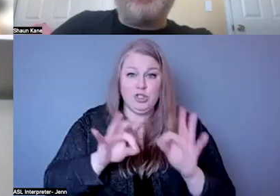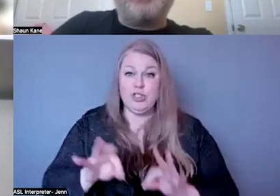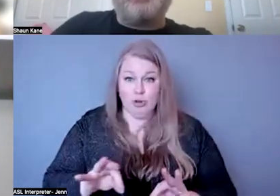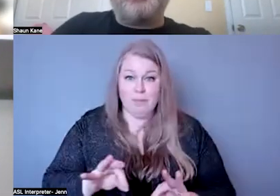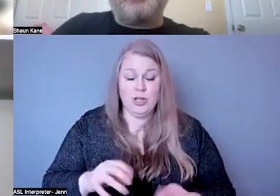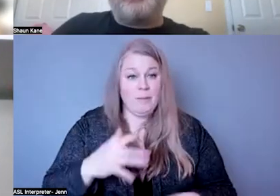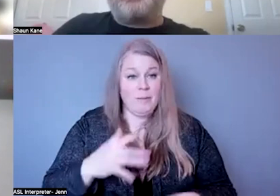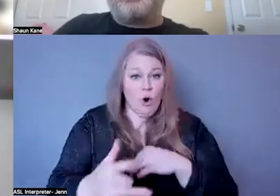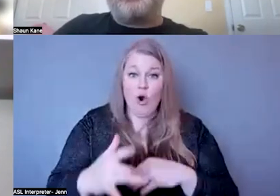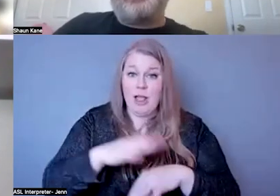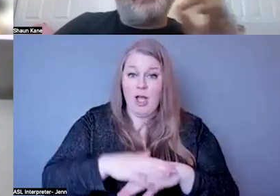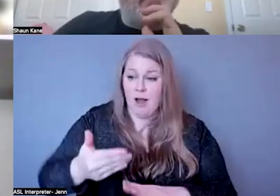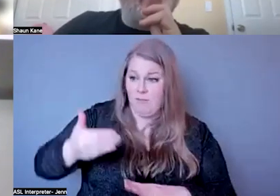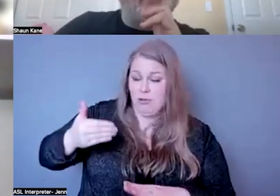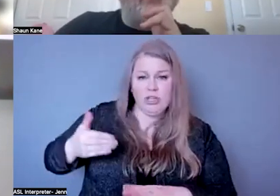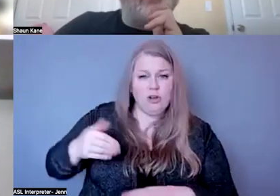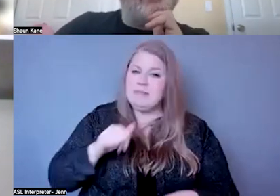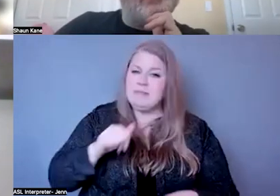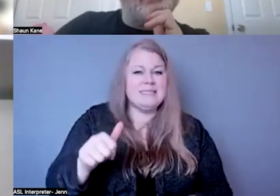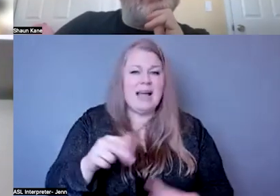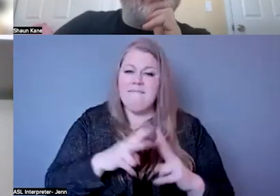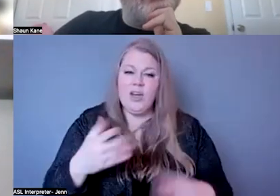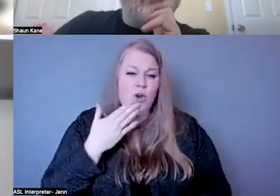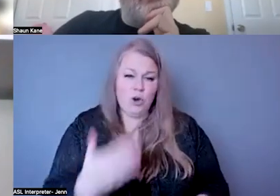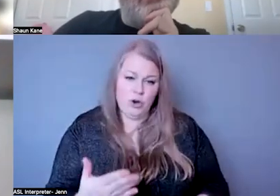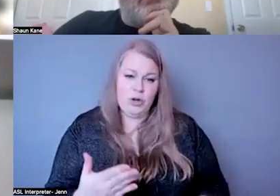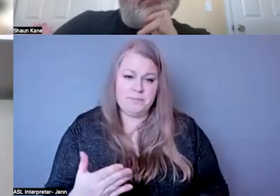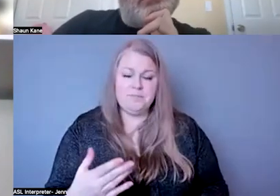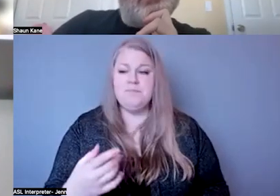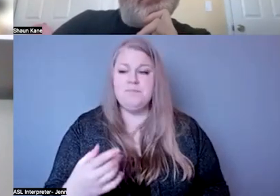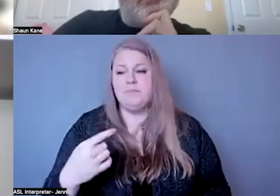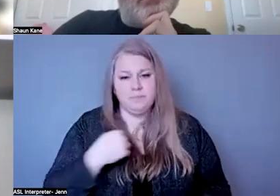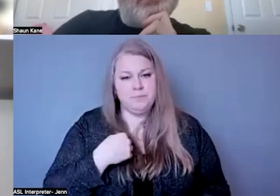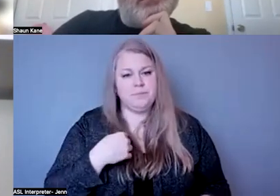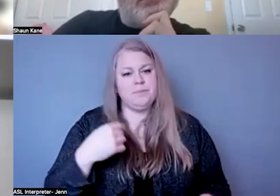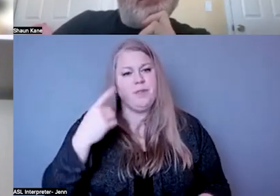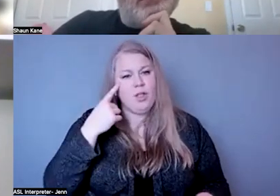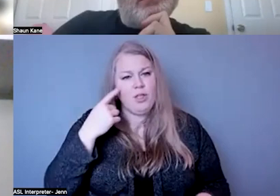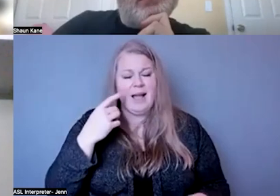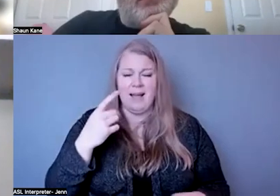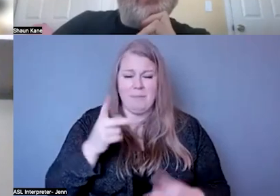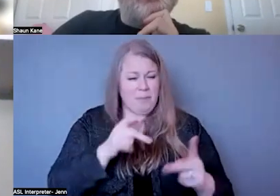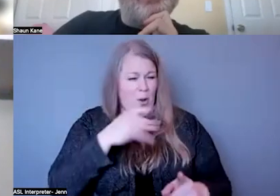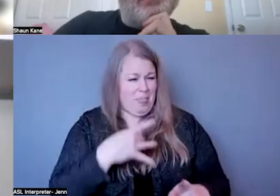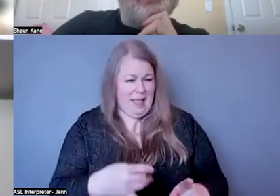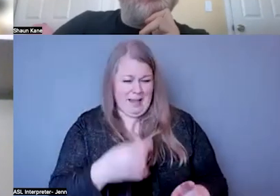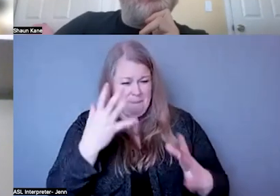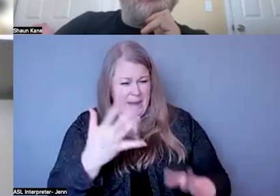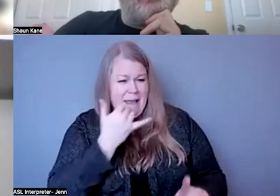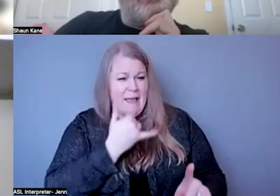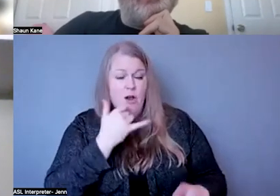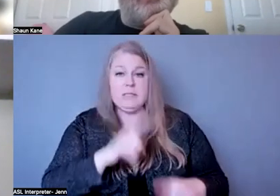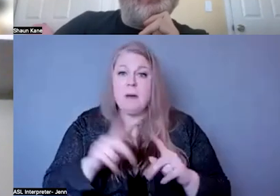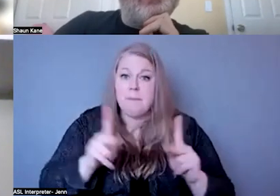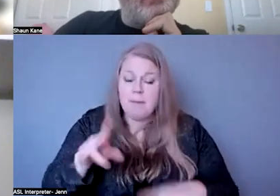early on, a few years ago, when it was not very good, I thought, oh, people aren't going to want this. It's got all these errors in it. Like, why would people? And yet people